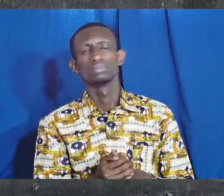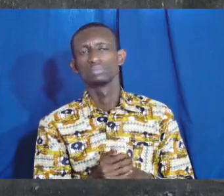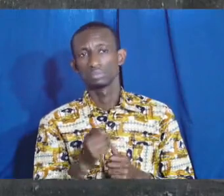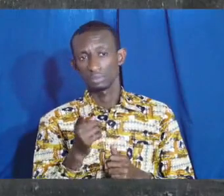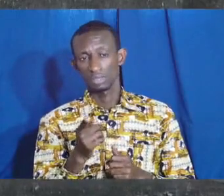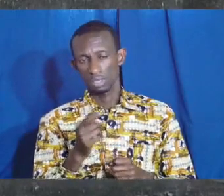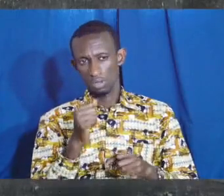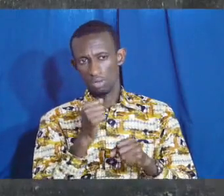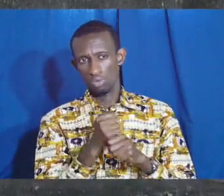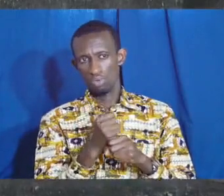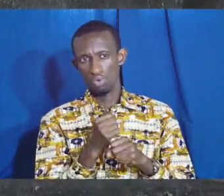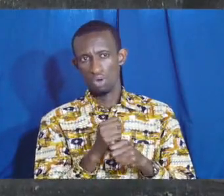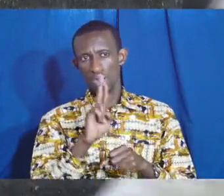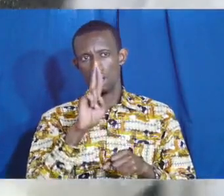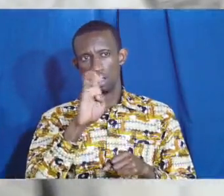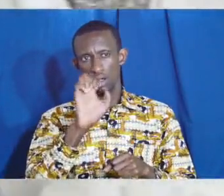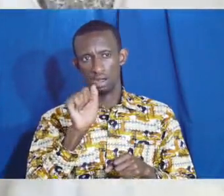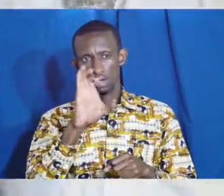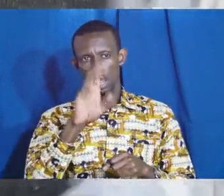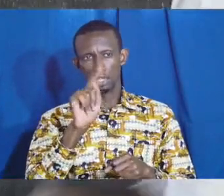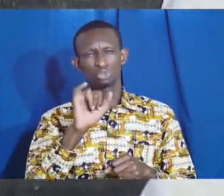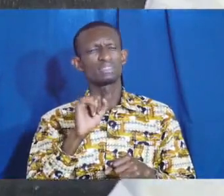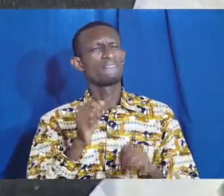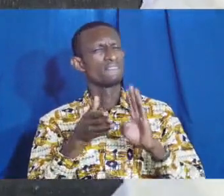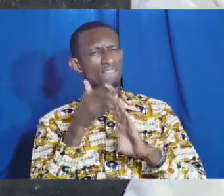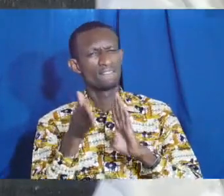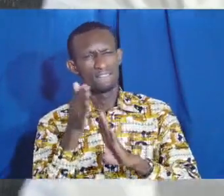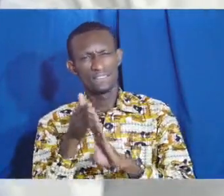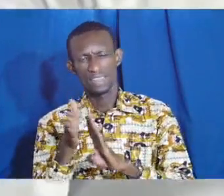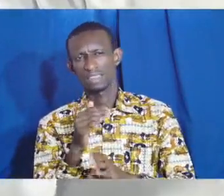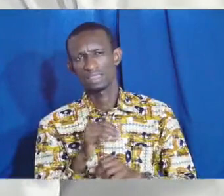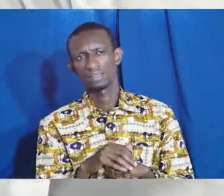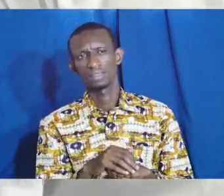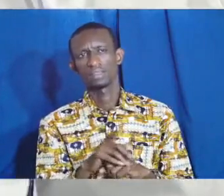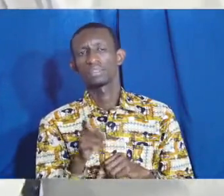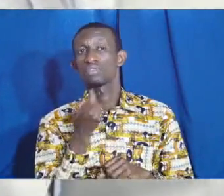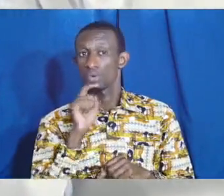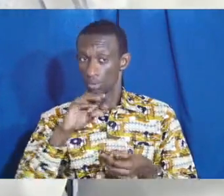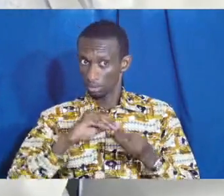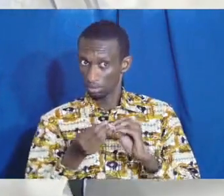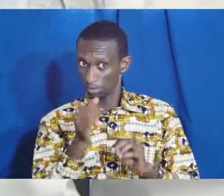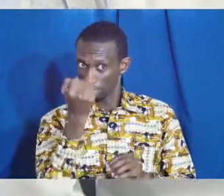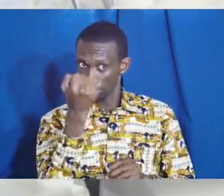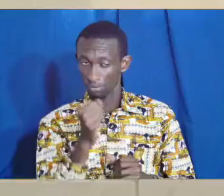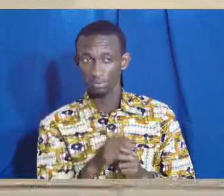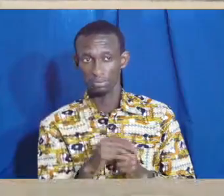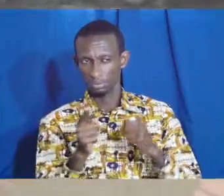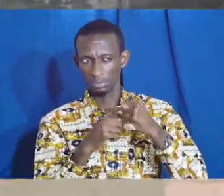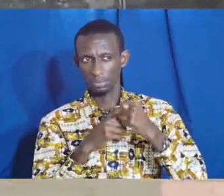make the reaction to be very fast. Enzymes, this is supposed to be number 6.